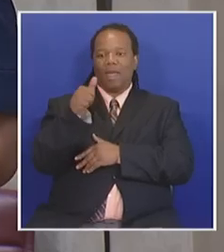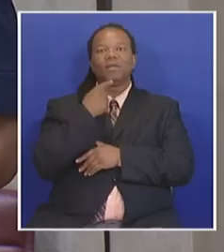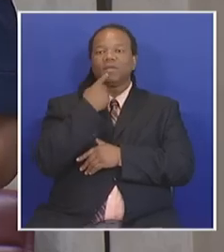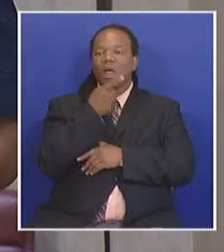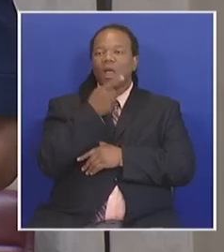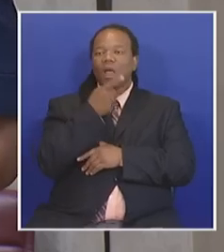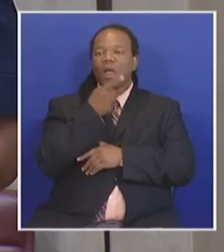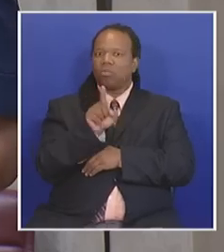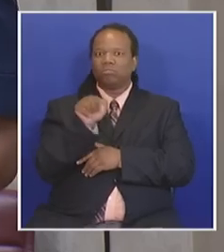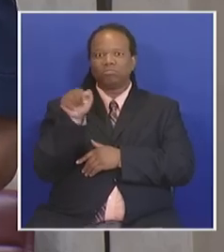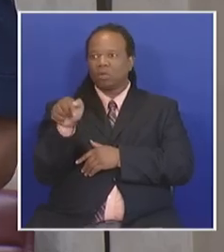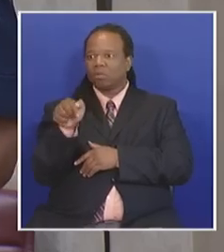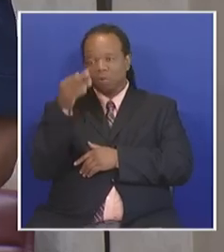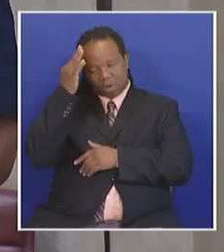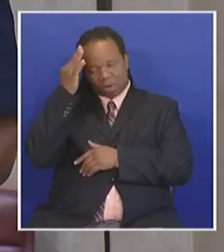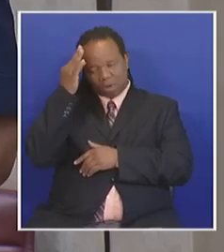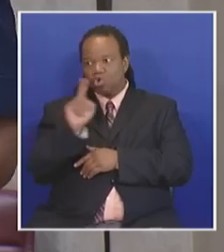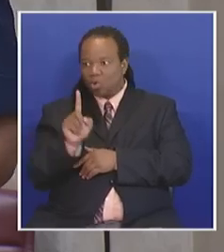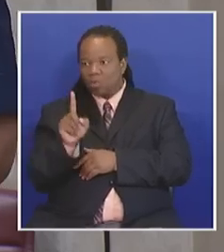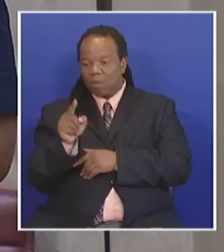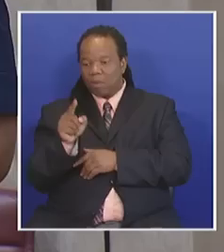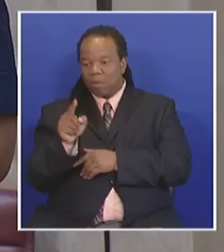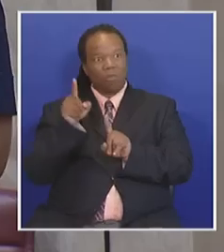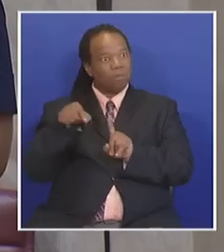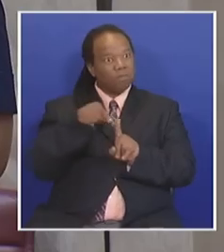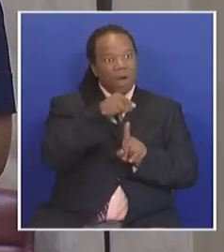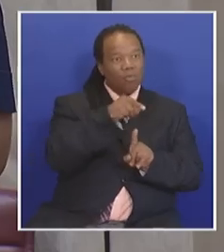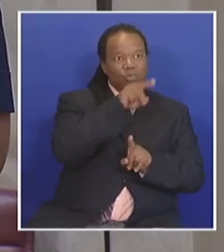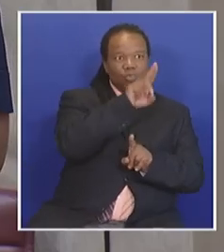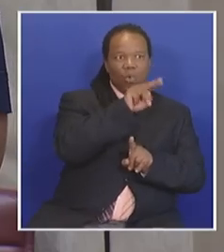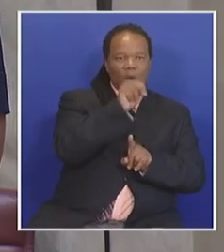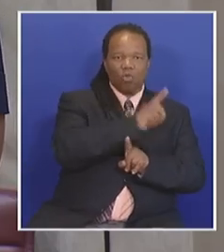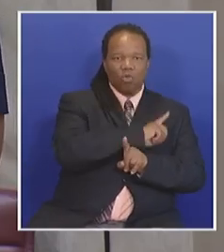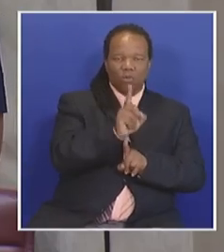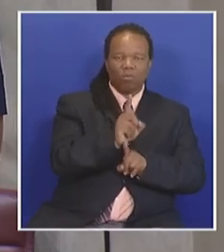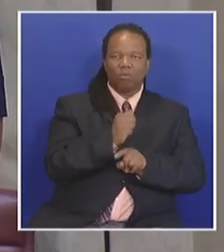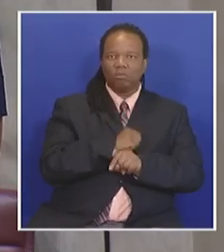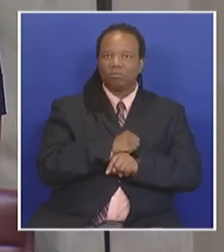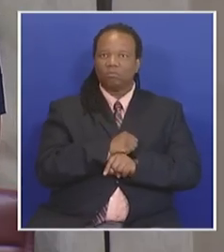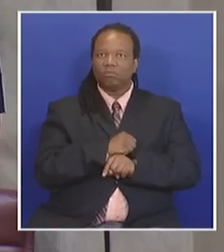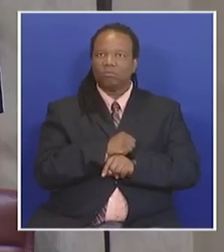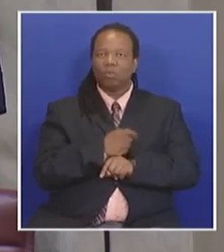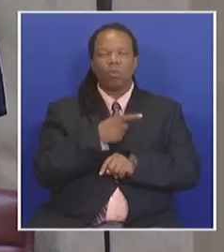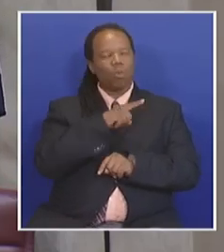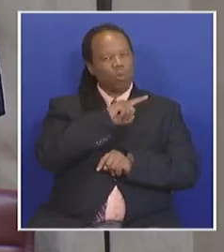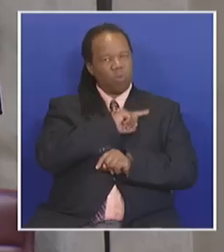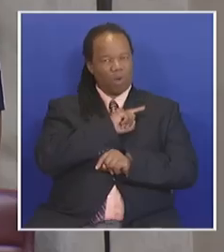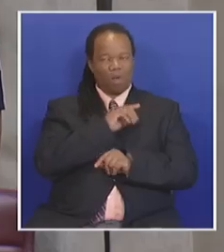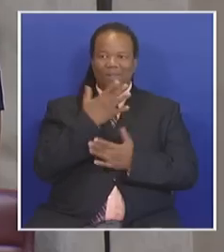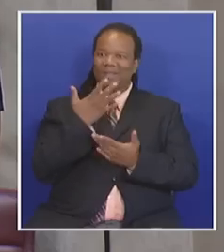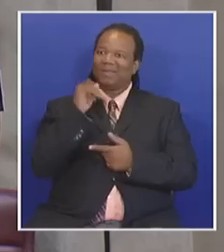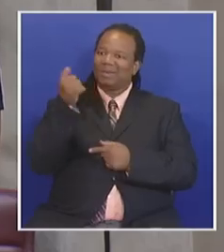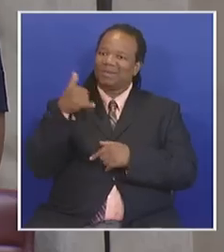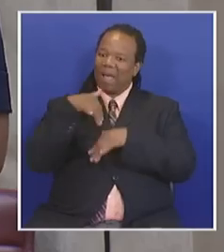to speak and appear before it or before the ad hoc committee. This was the extent of the brutality of the apartheid